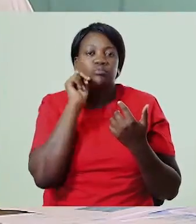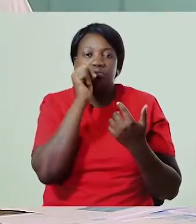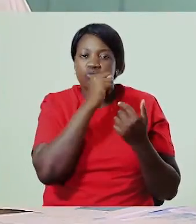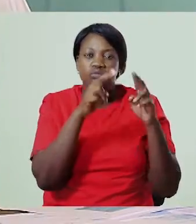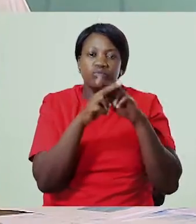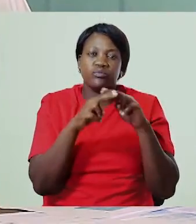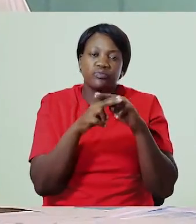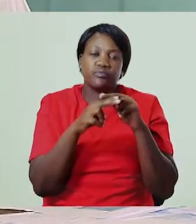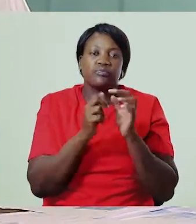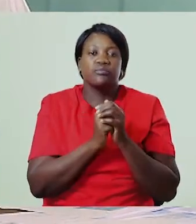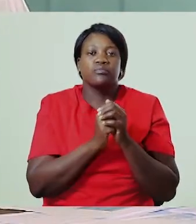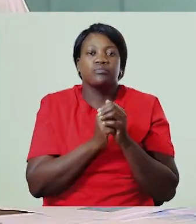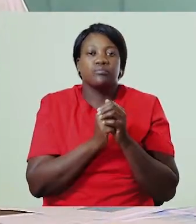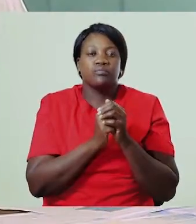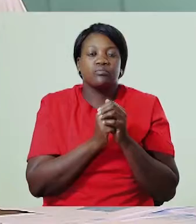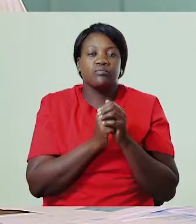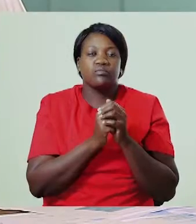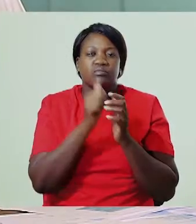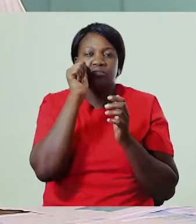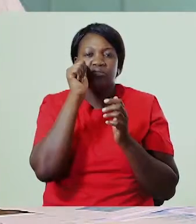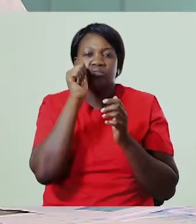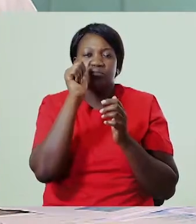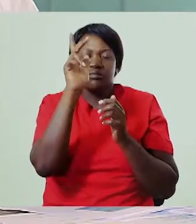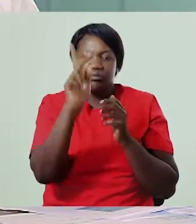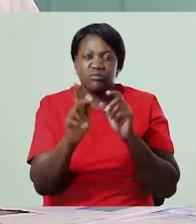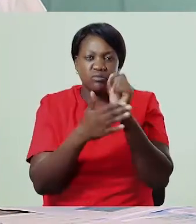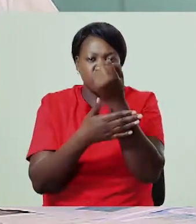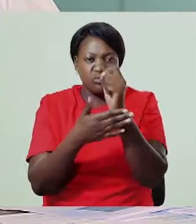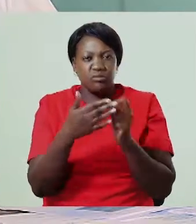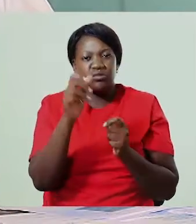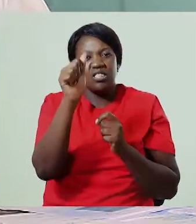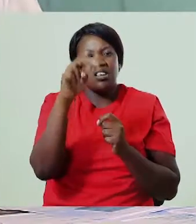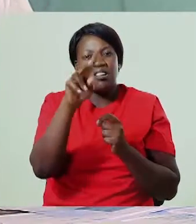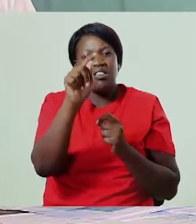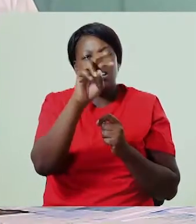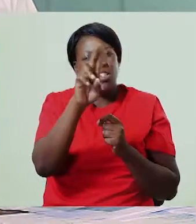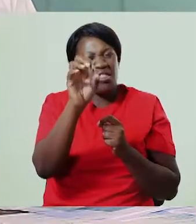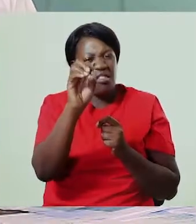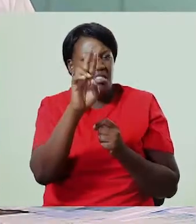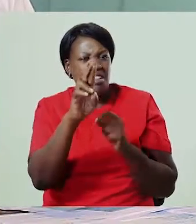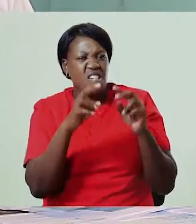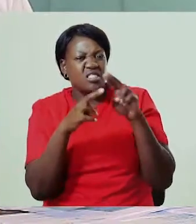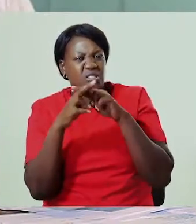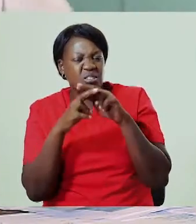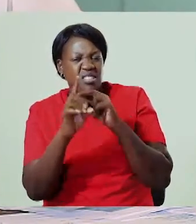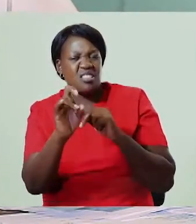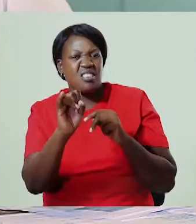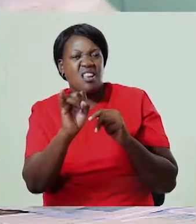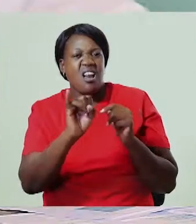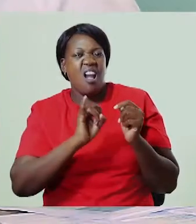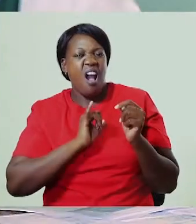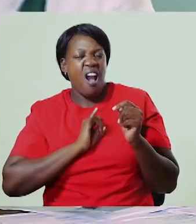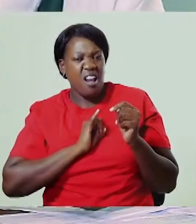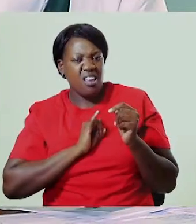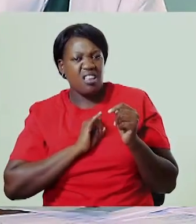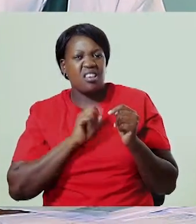ma'am, the author of The Other Presents uses words such as I, they, and